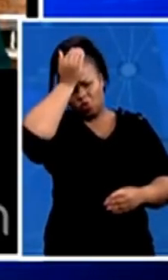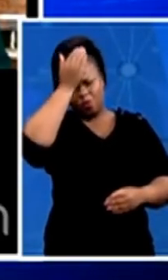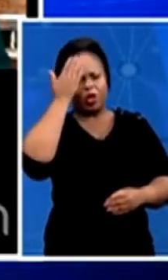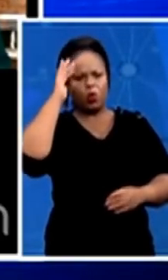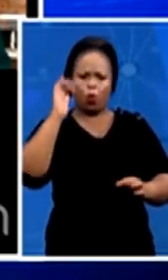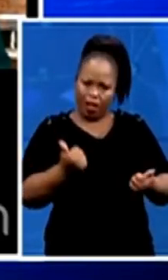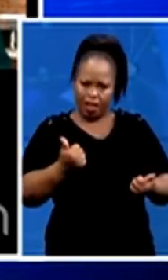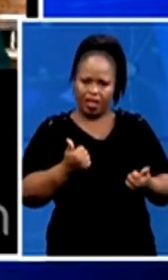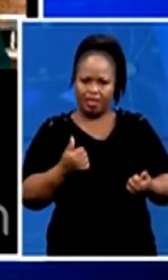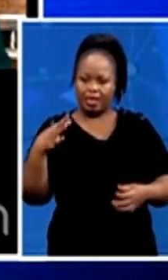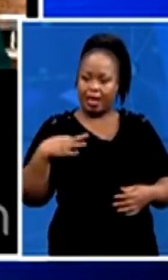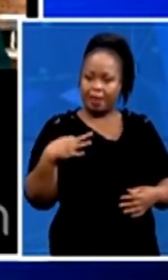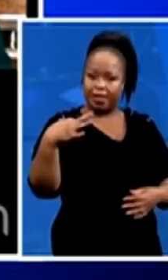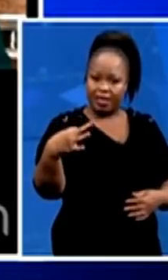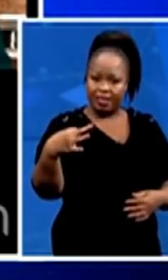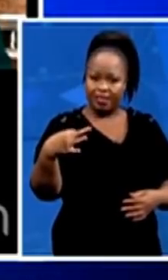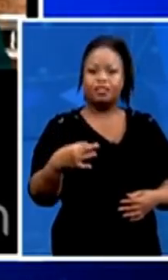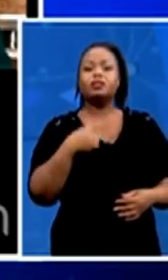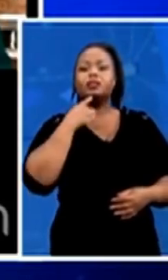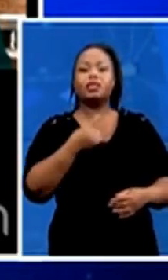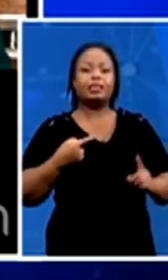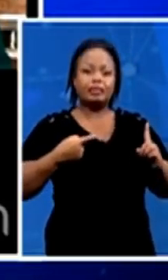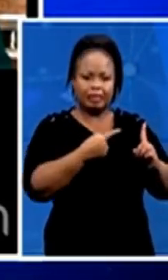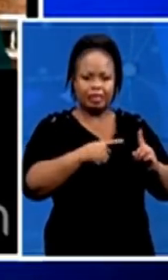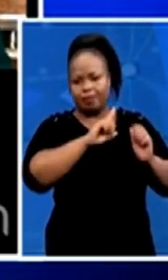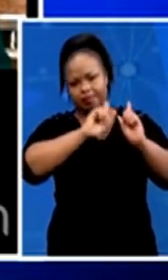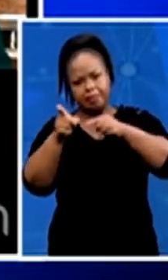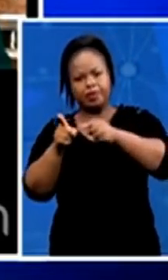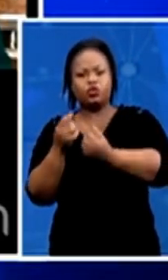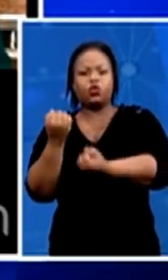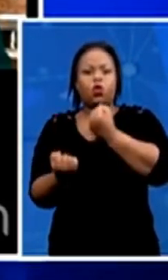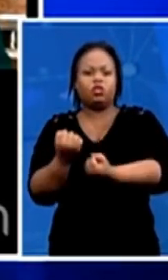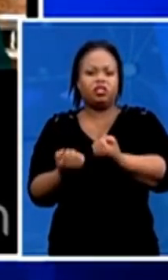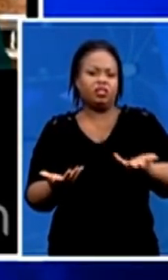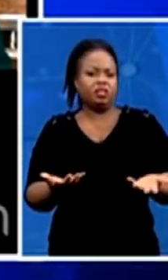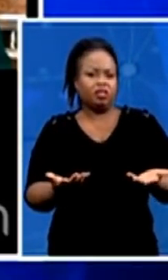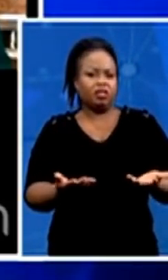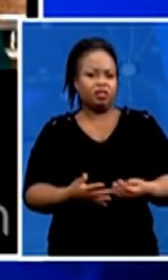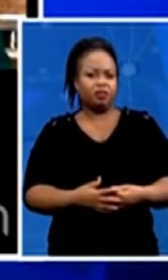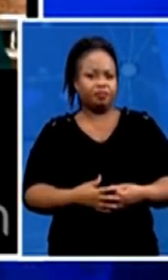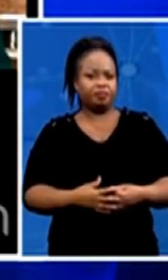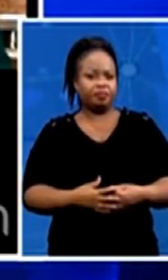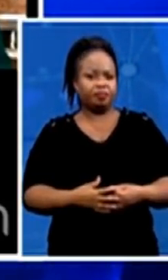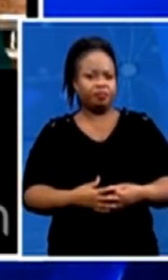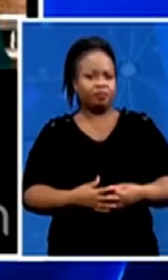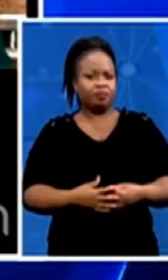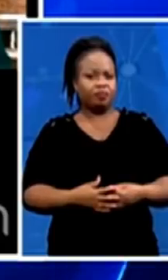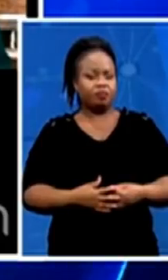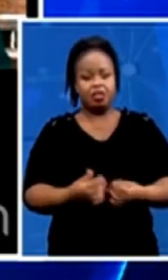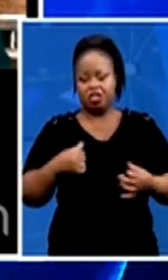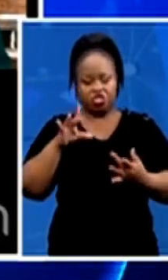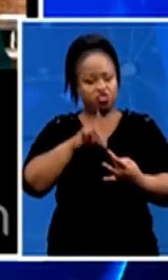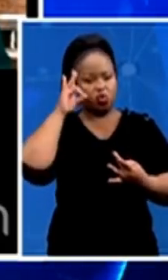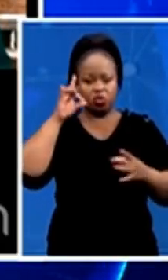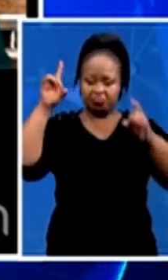to hold him in contempt. Yeah. And he elected not to participate. And that is the